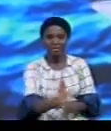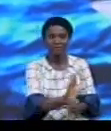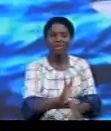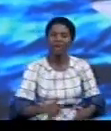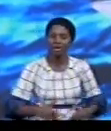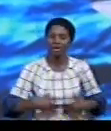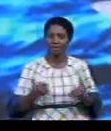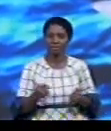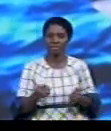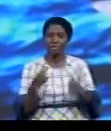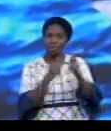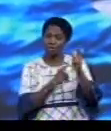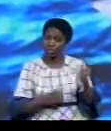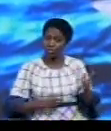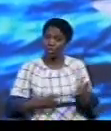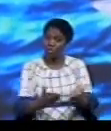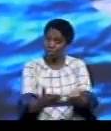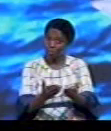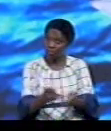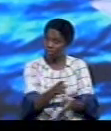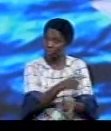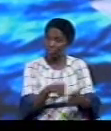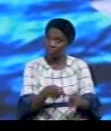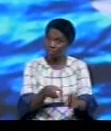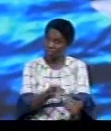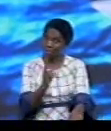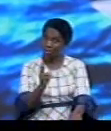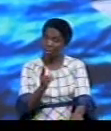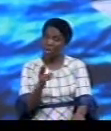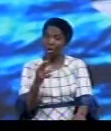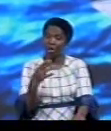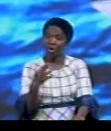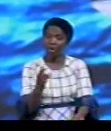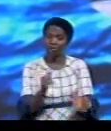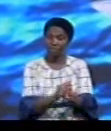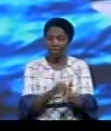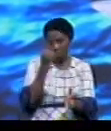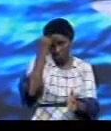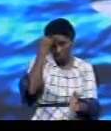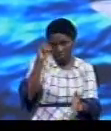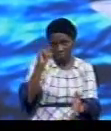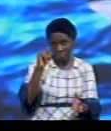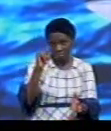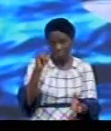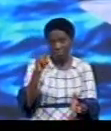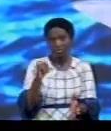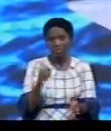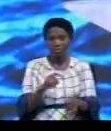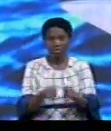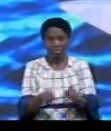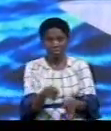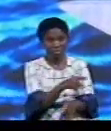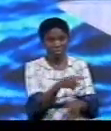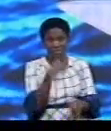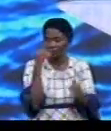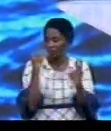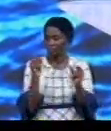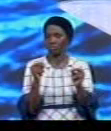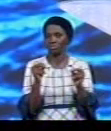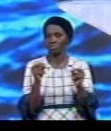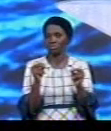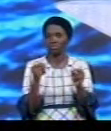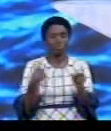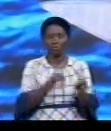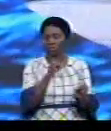come out of that disobedience, out of that defiance. He said, no, you are not going to